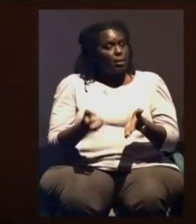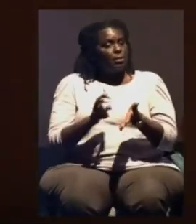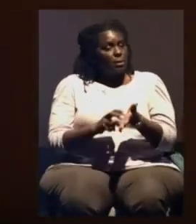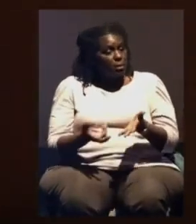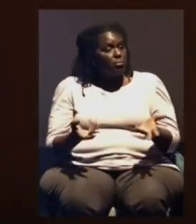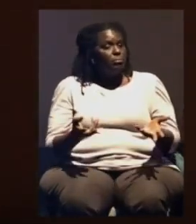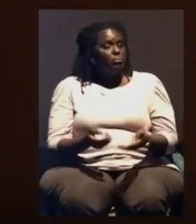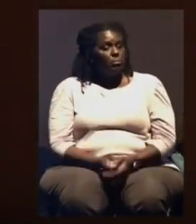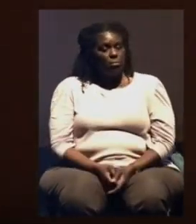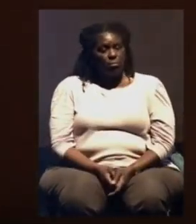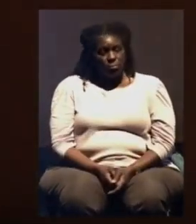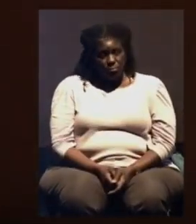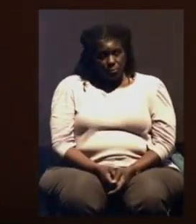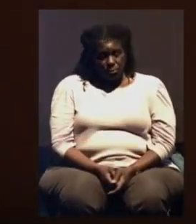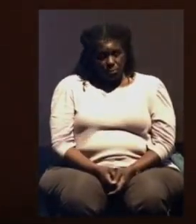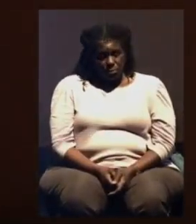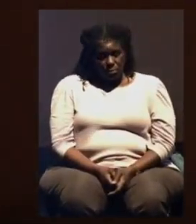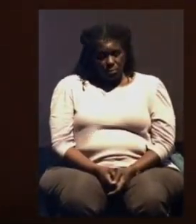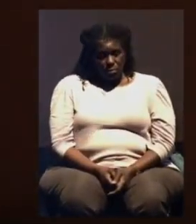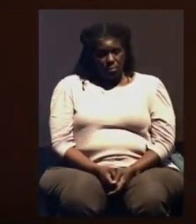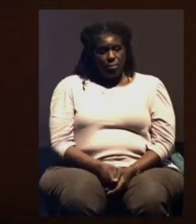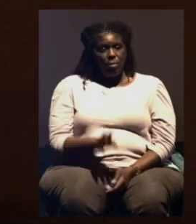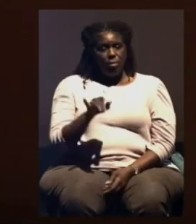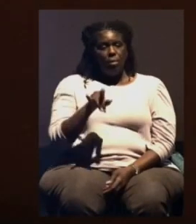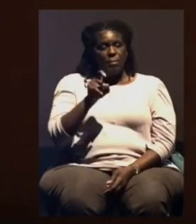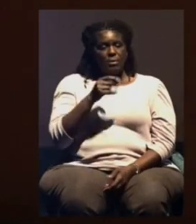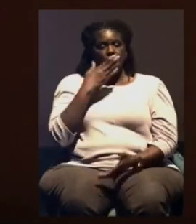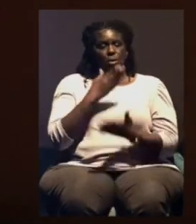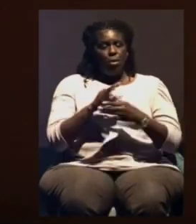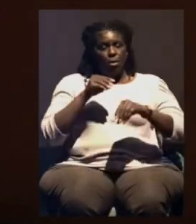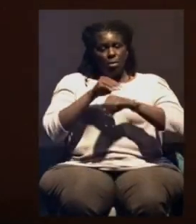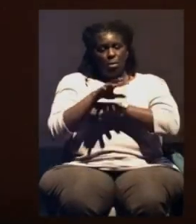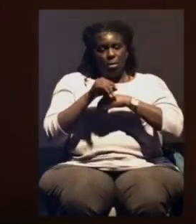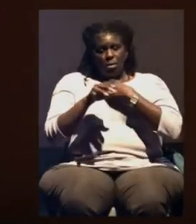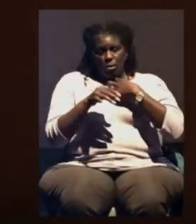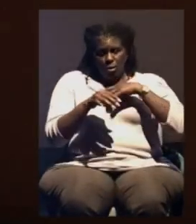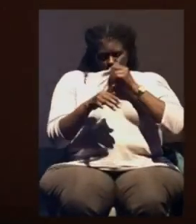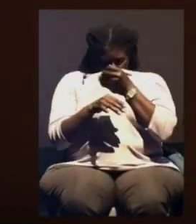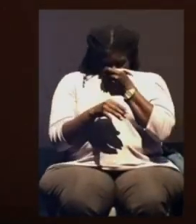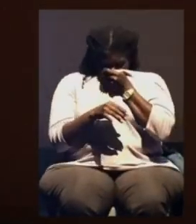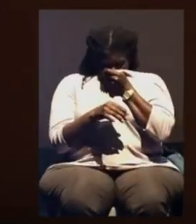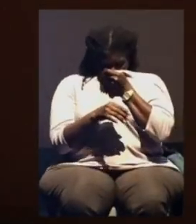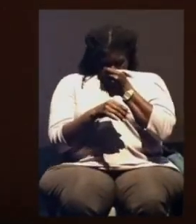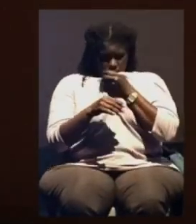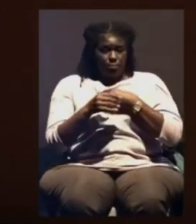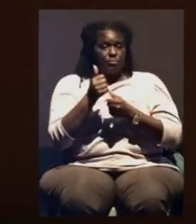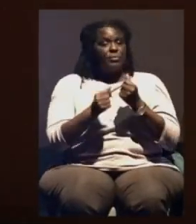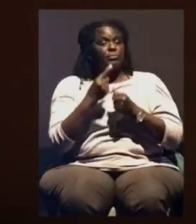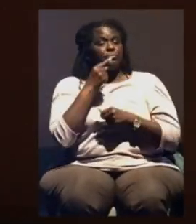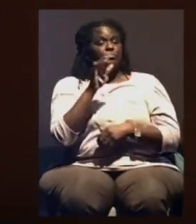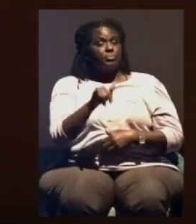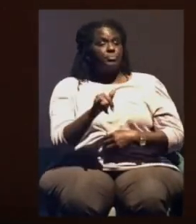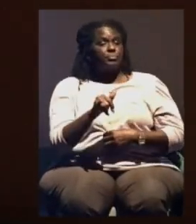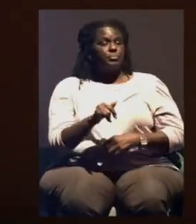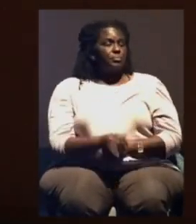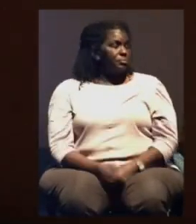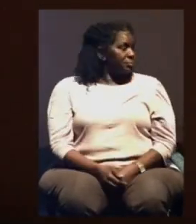again. Okay? This must be really good advice because everybody gives this when they define a successful